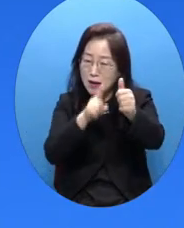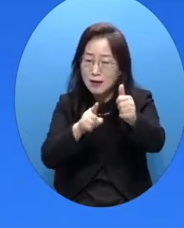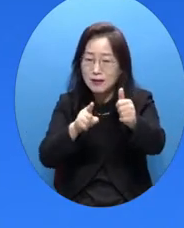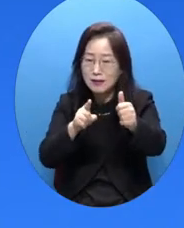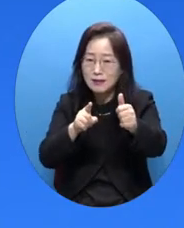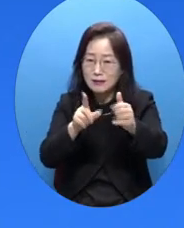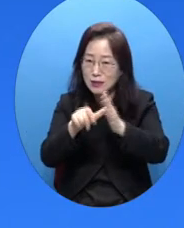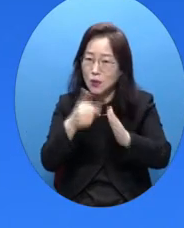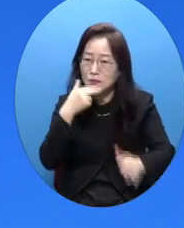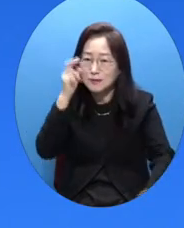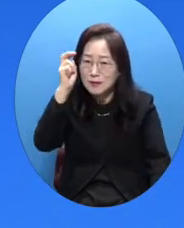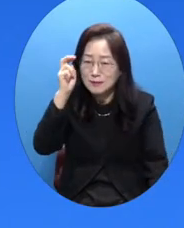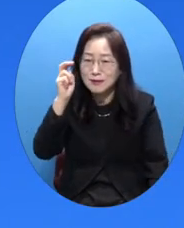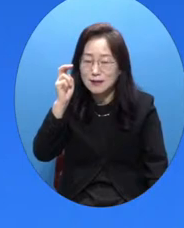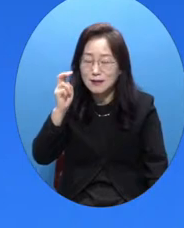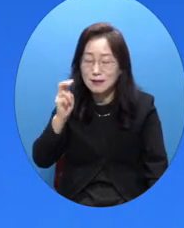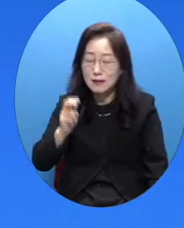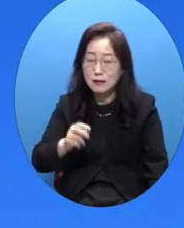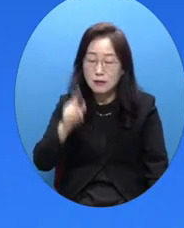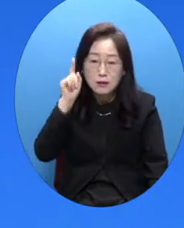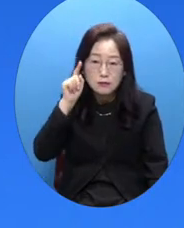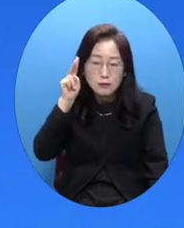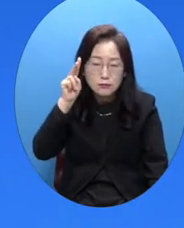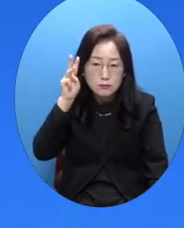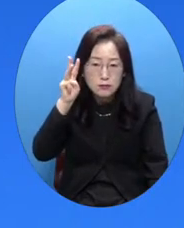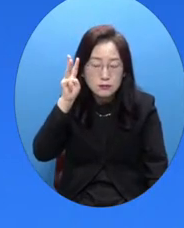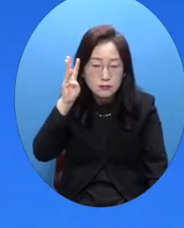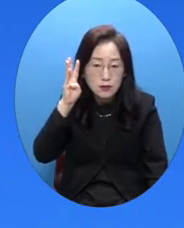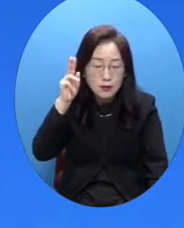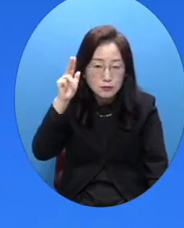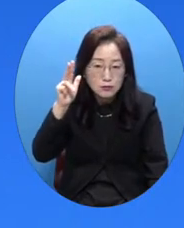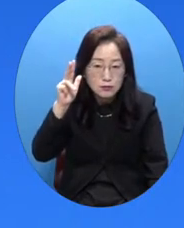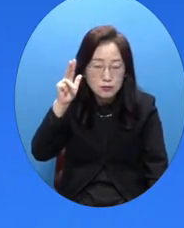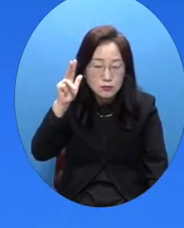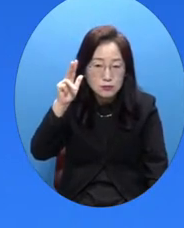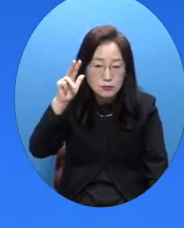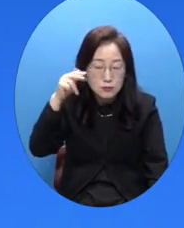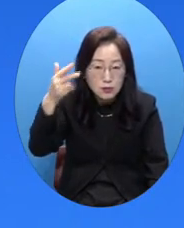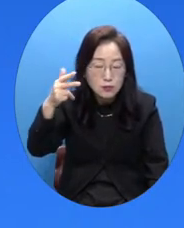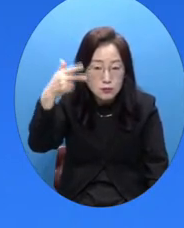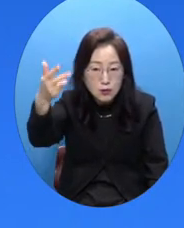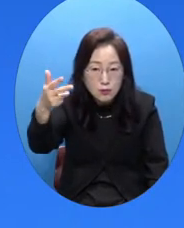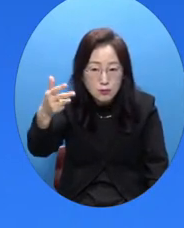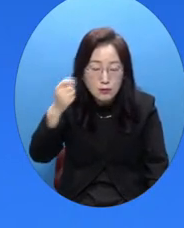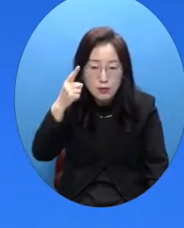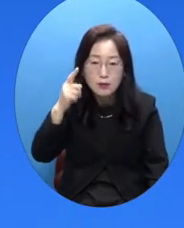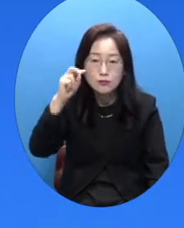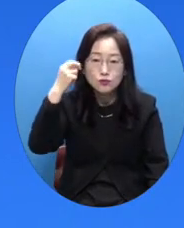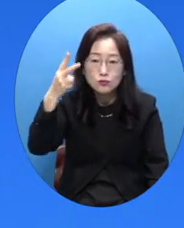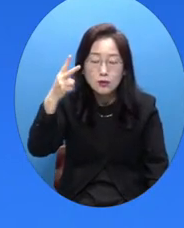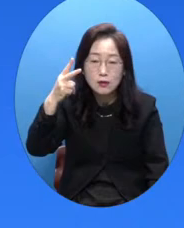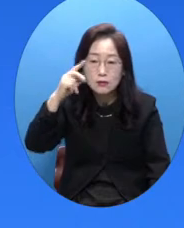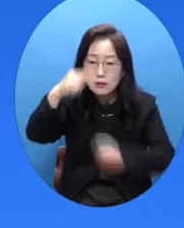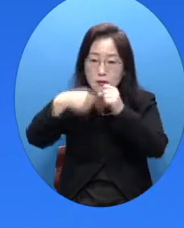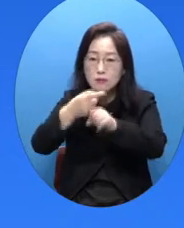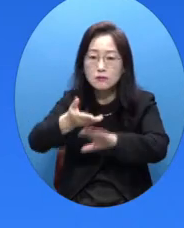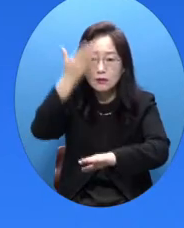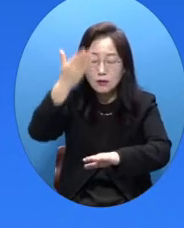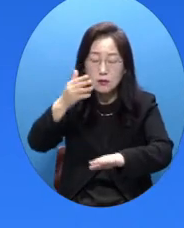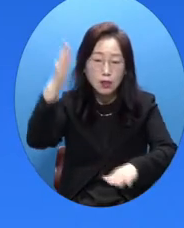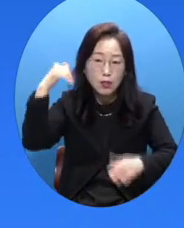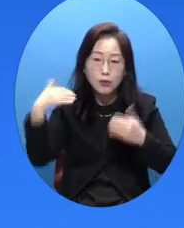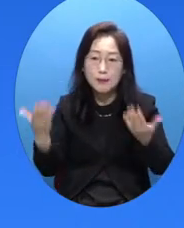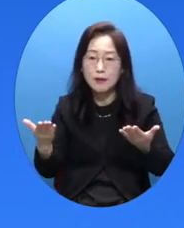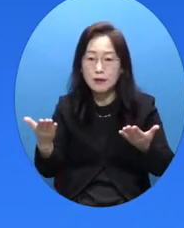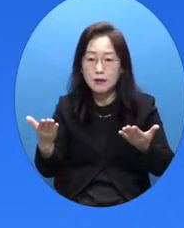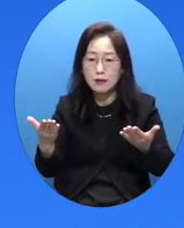a few more days and Joseph waited on the third day and the fourth day and the fifth that he waited more and